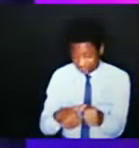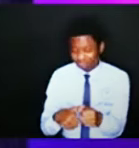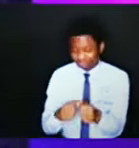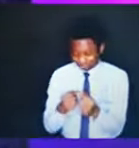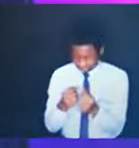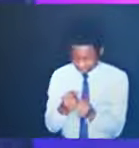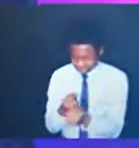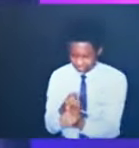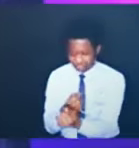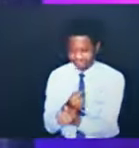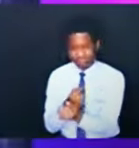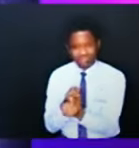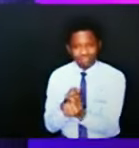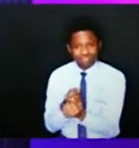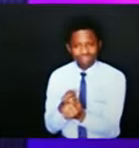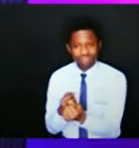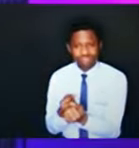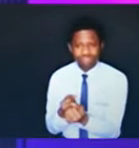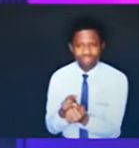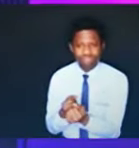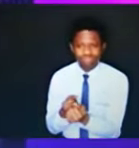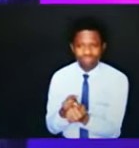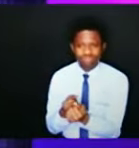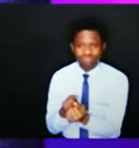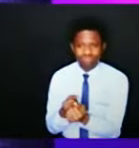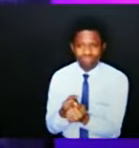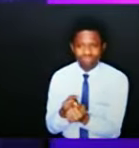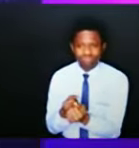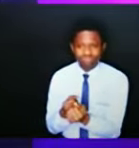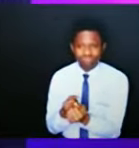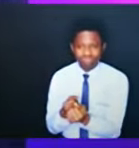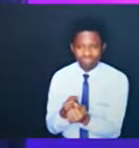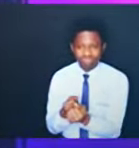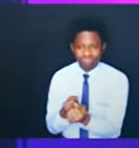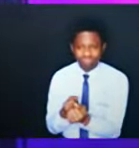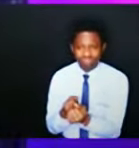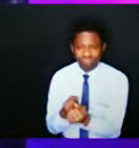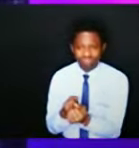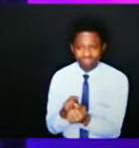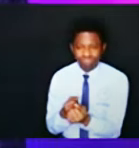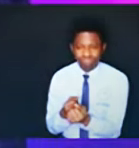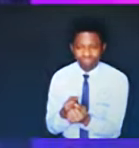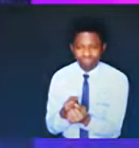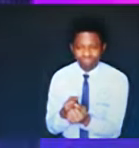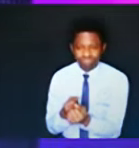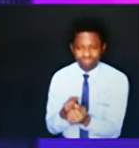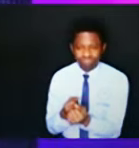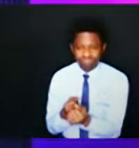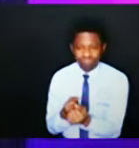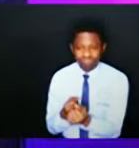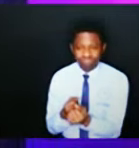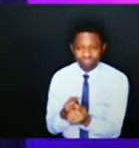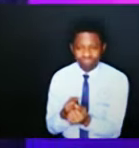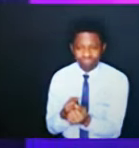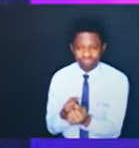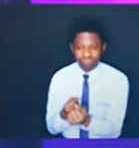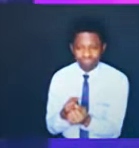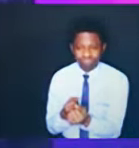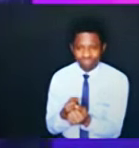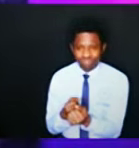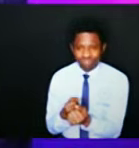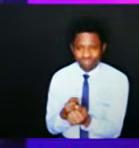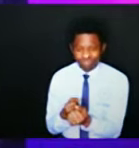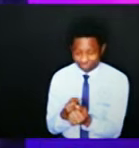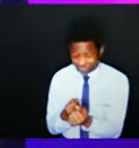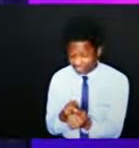okode entaban so edimo eba mi ankacha menchen. So you see where our forebears got every day when they are praying Iraden